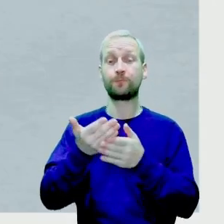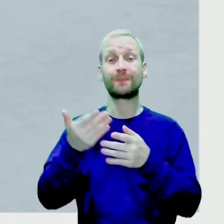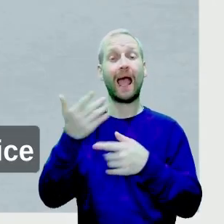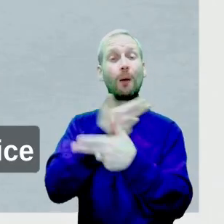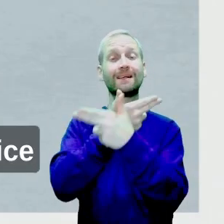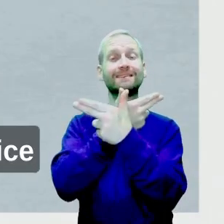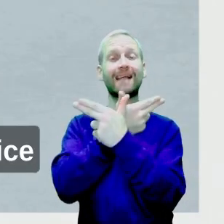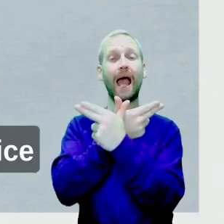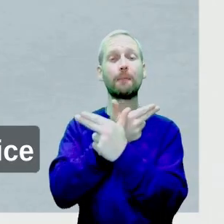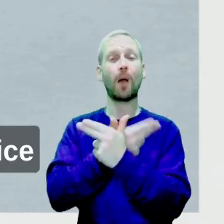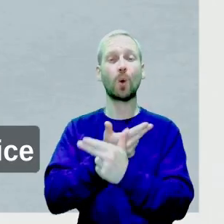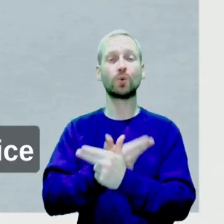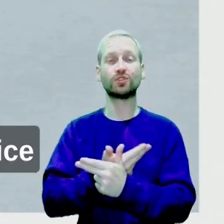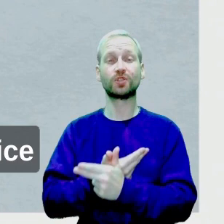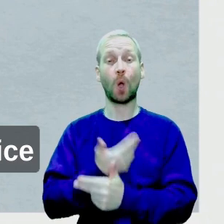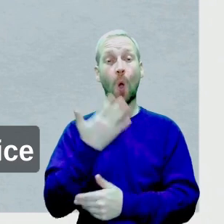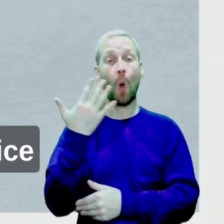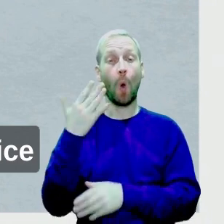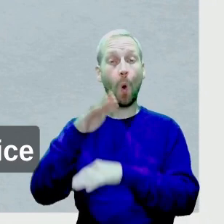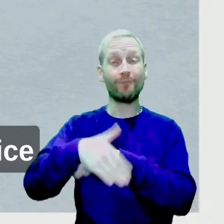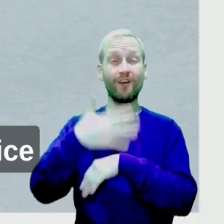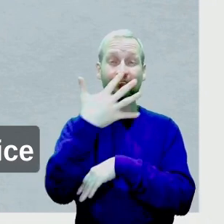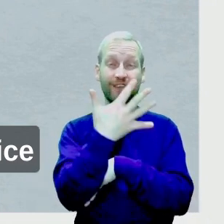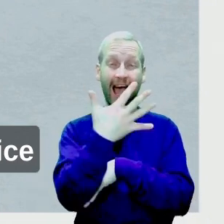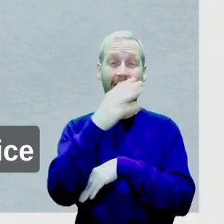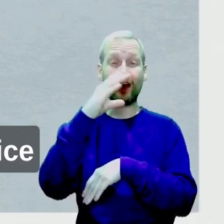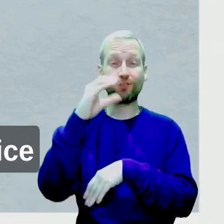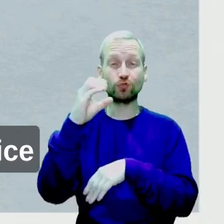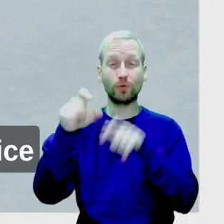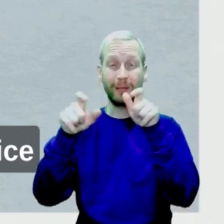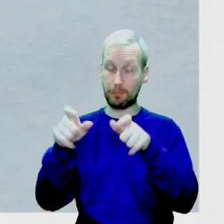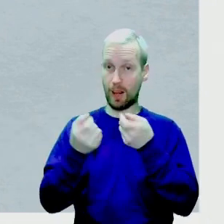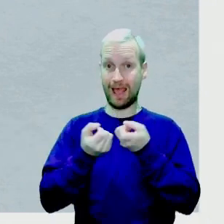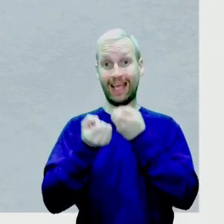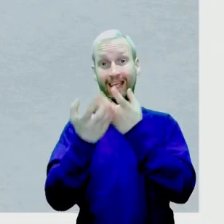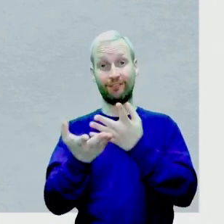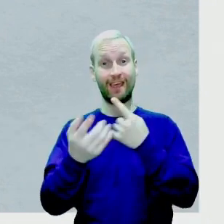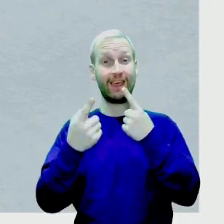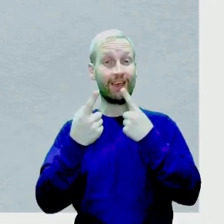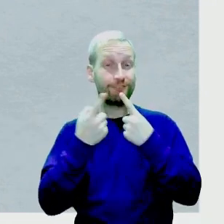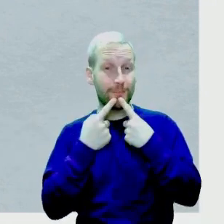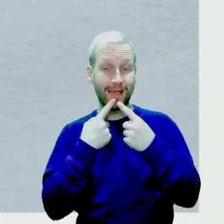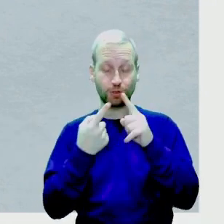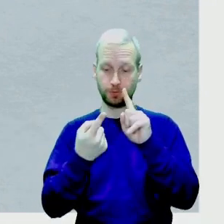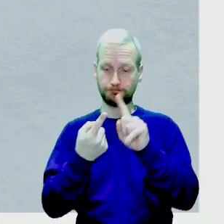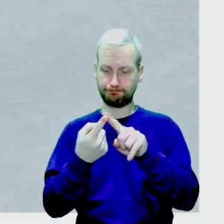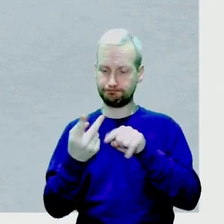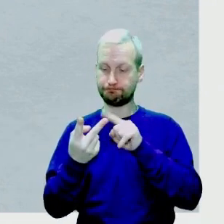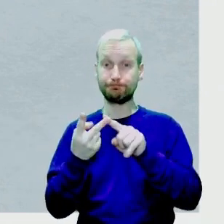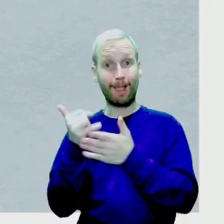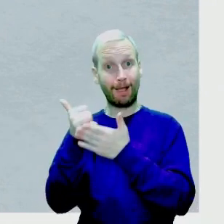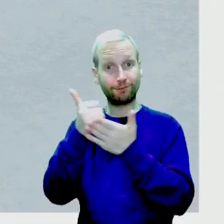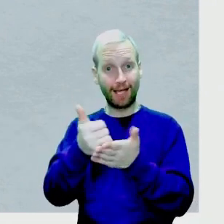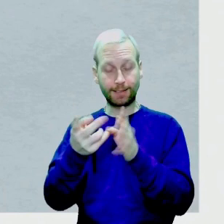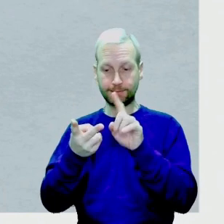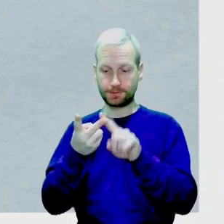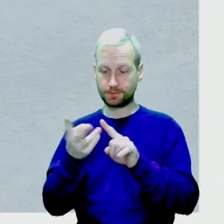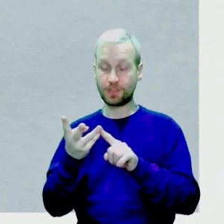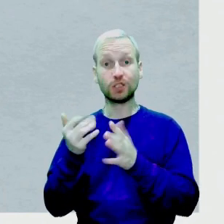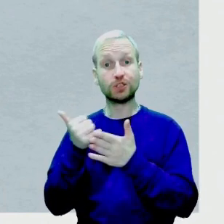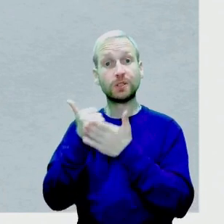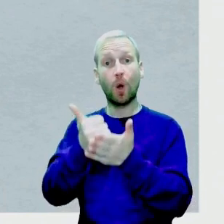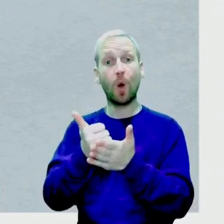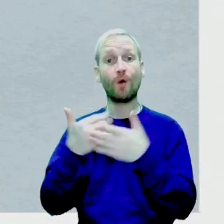remained busy. We helped over 500 people with information, advice and support if they needed it with any aspect of health and